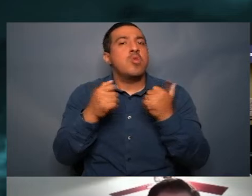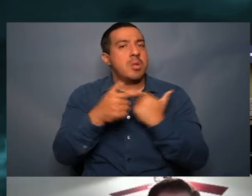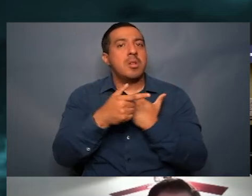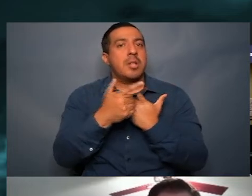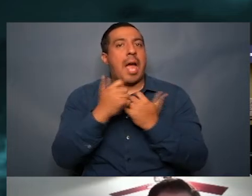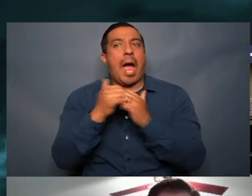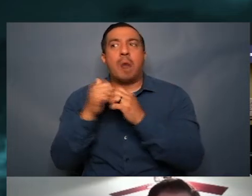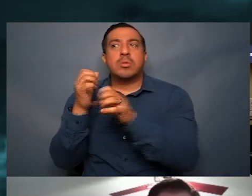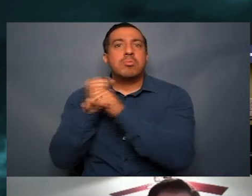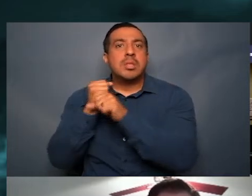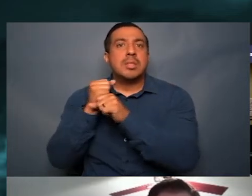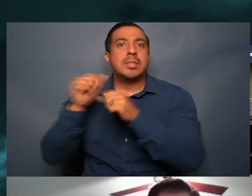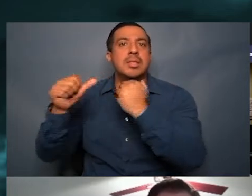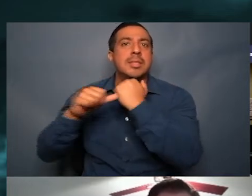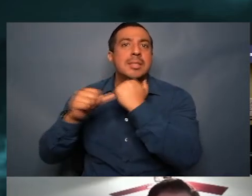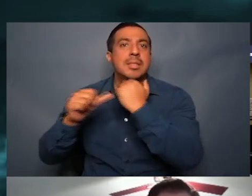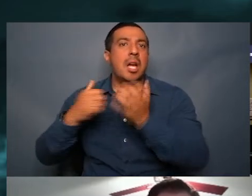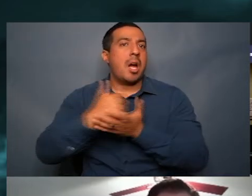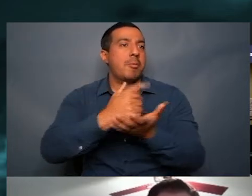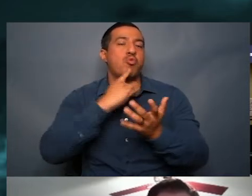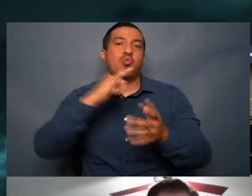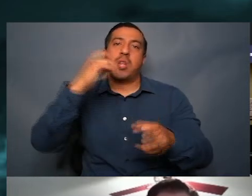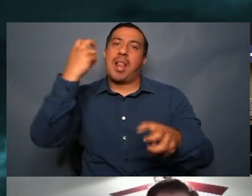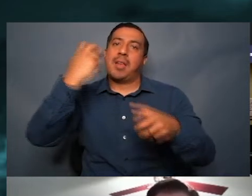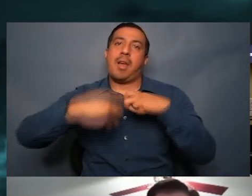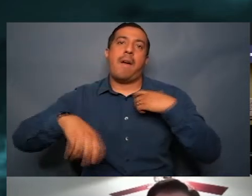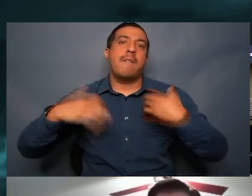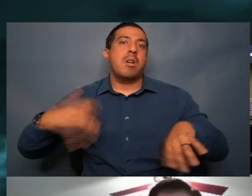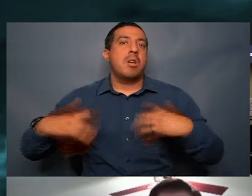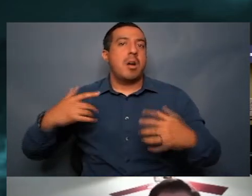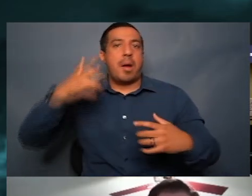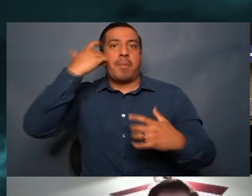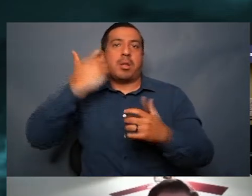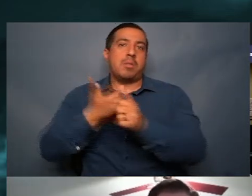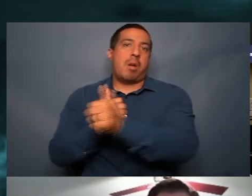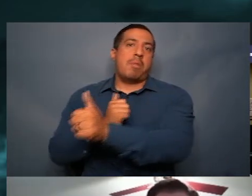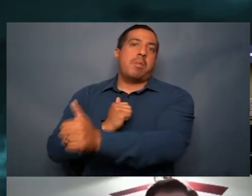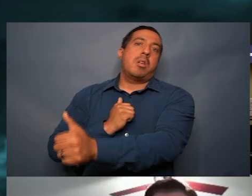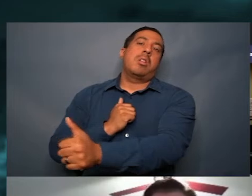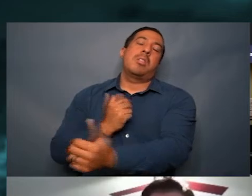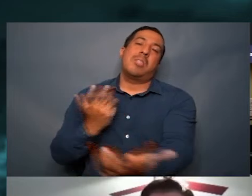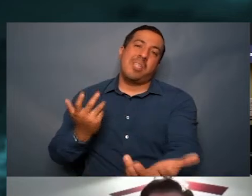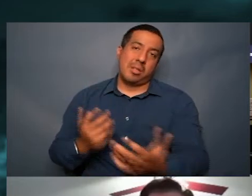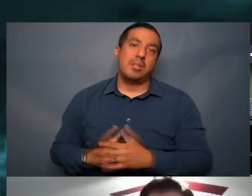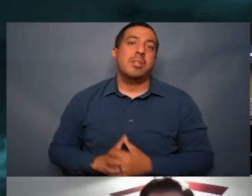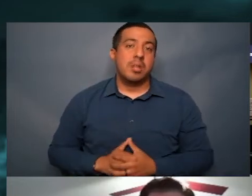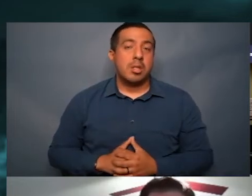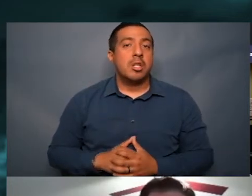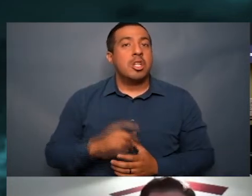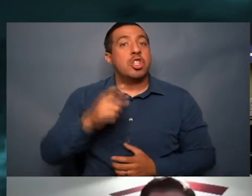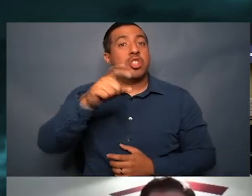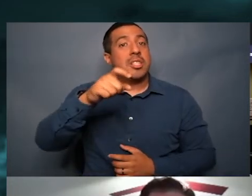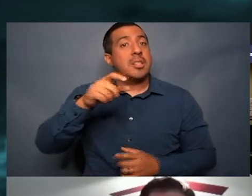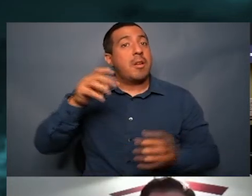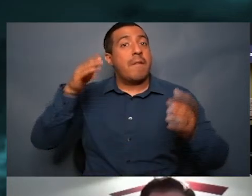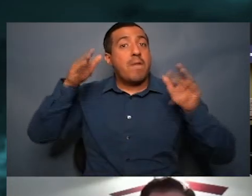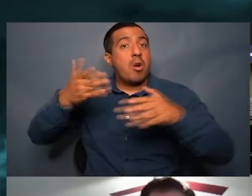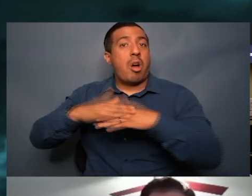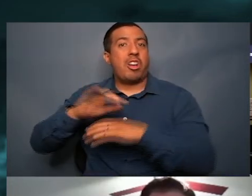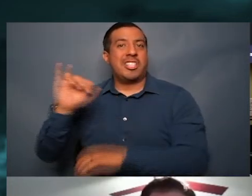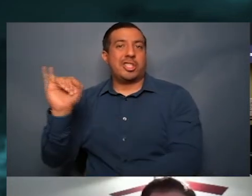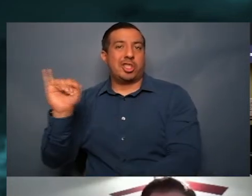get assistance, out probably was difficult. So I agree. Let's focus on being able to find that